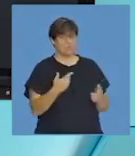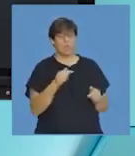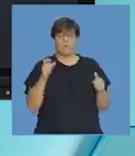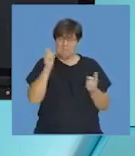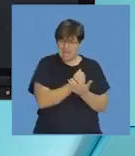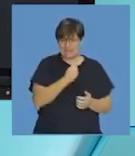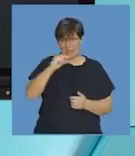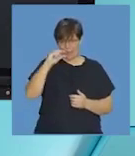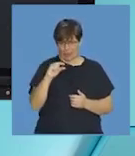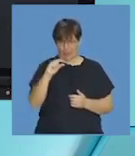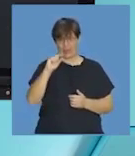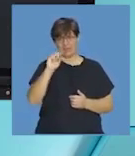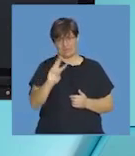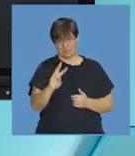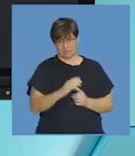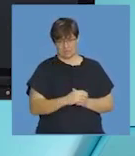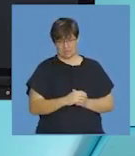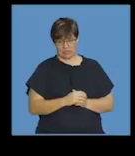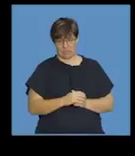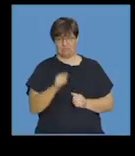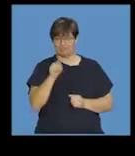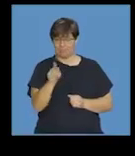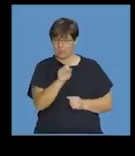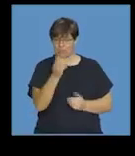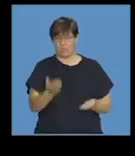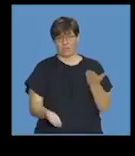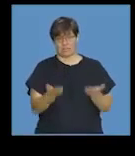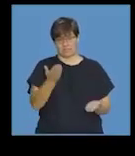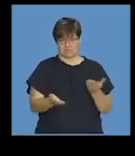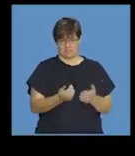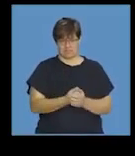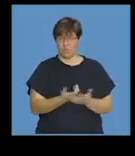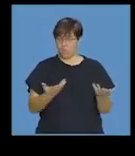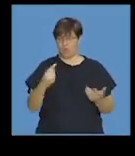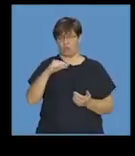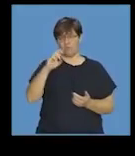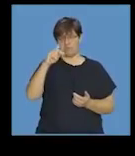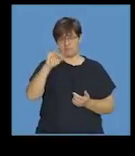to be little w, okay? And that's weight or gravity.